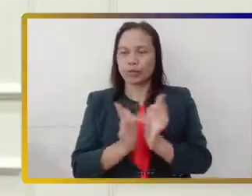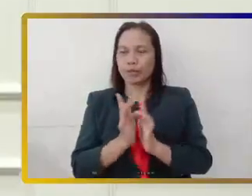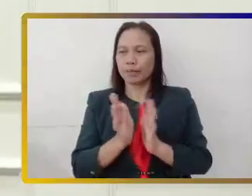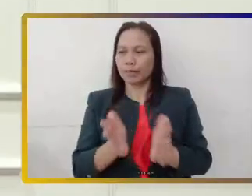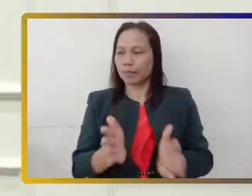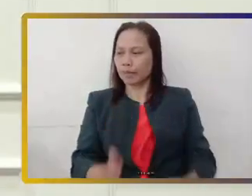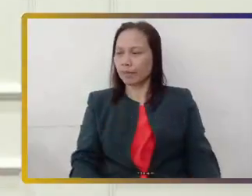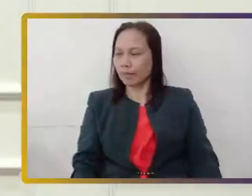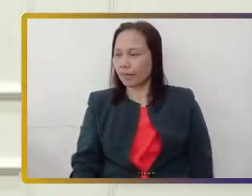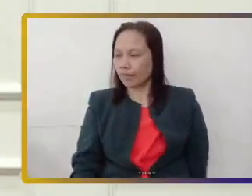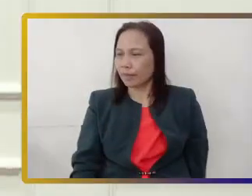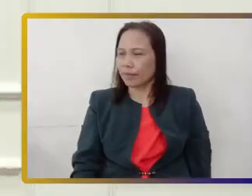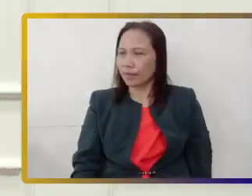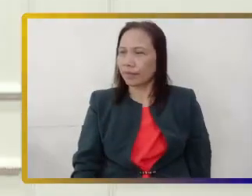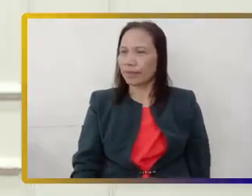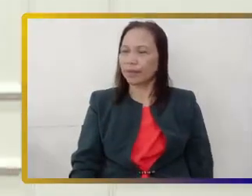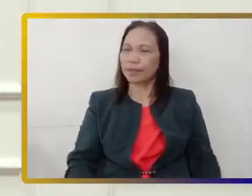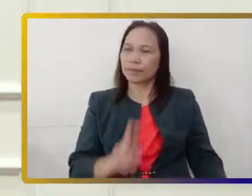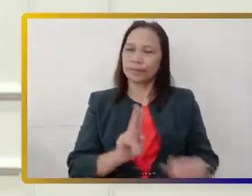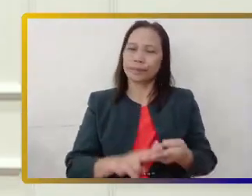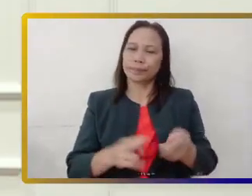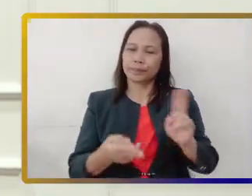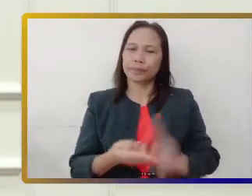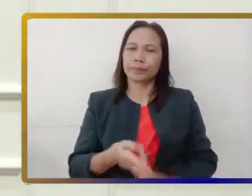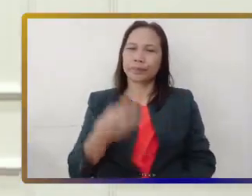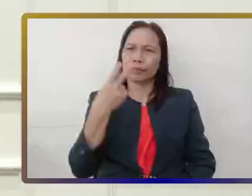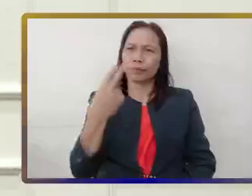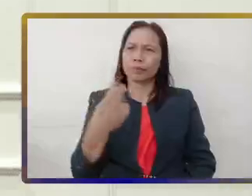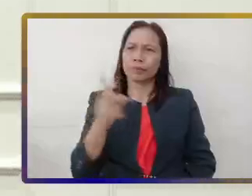you see next number two